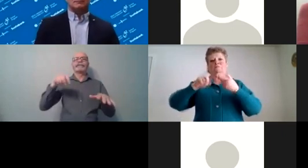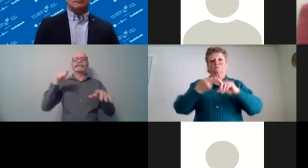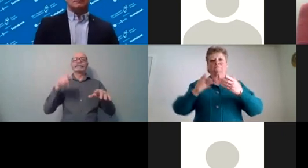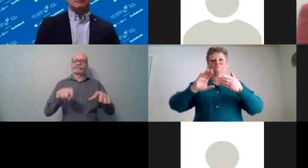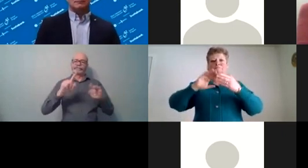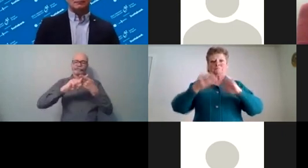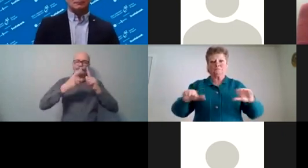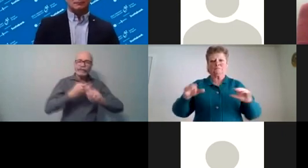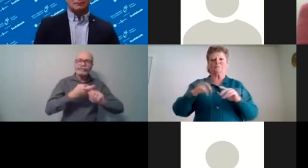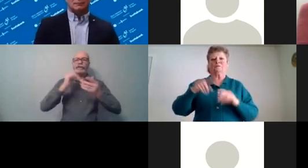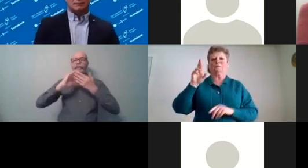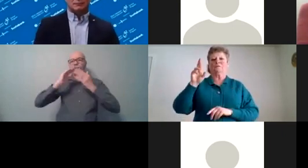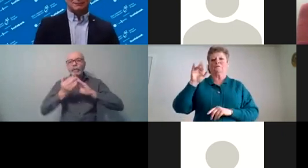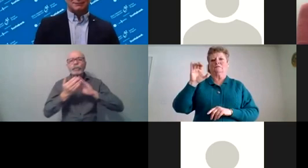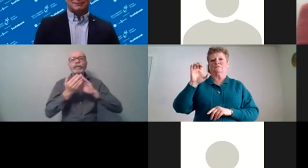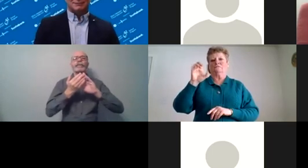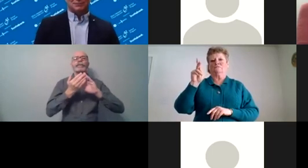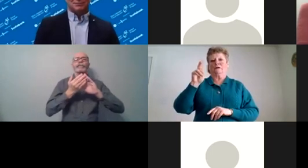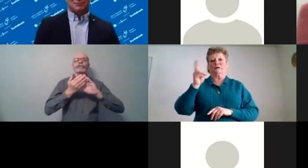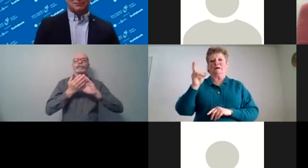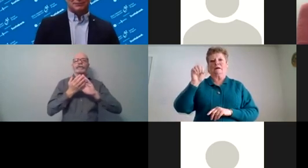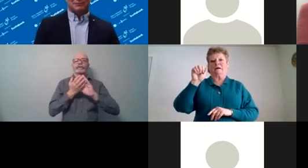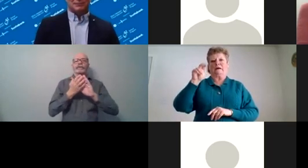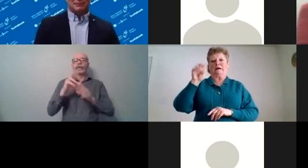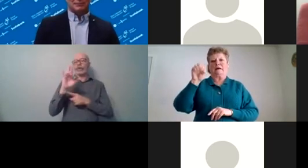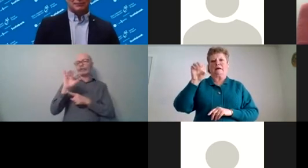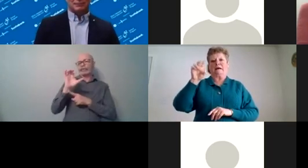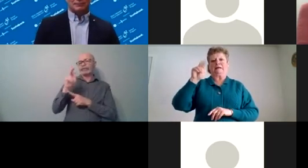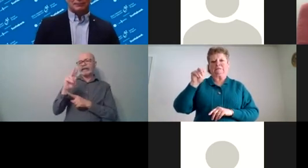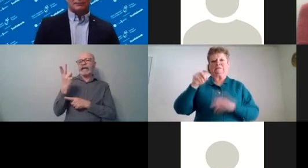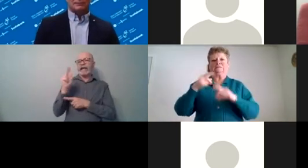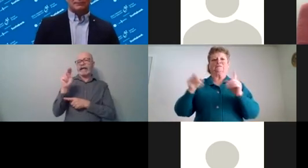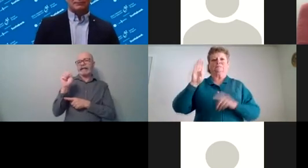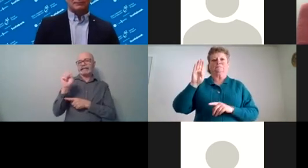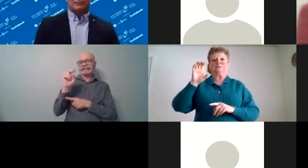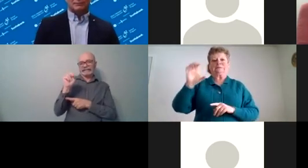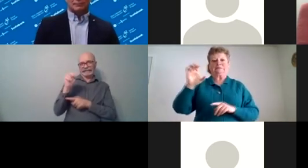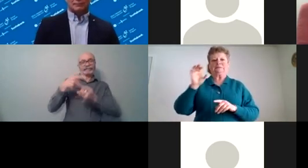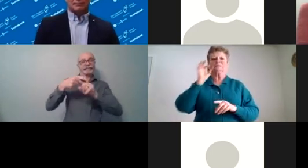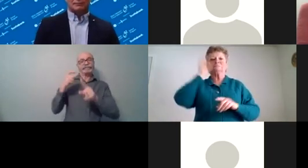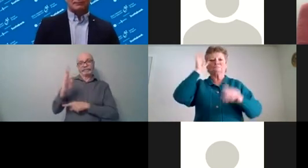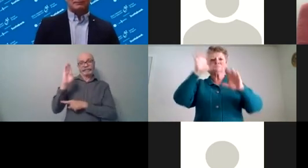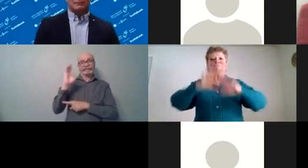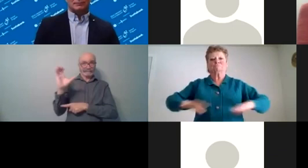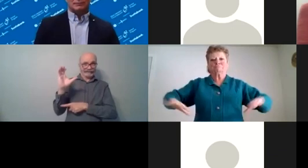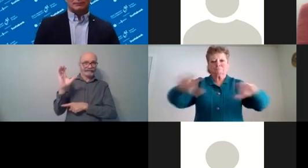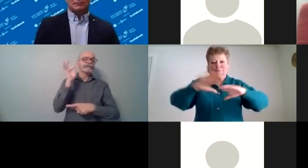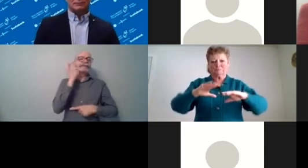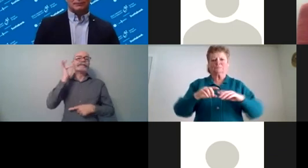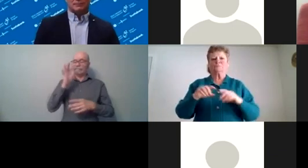Rick Hansen, who is in BC, is joining us from the traditional territories of the Coast Salish Nations,